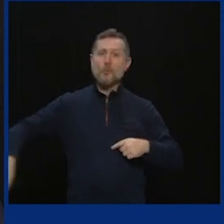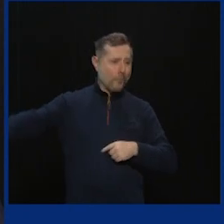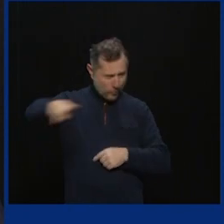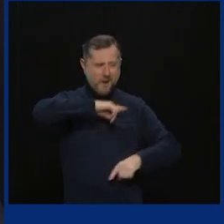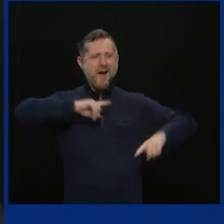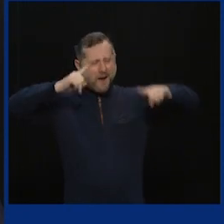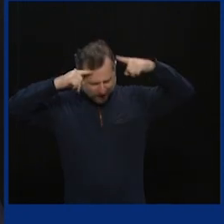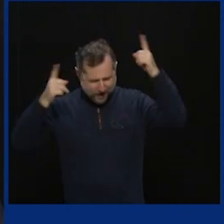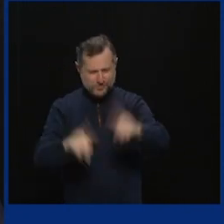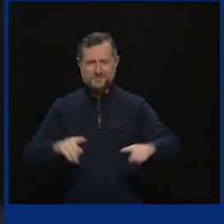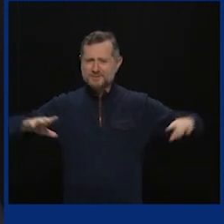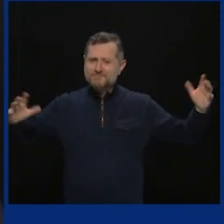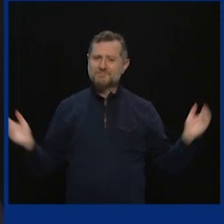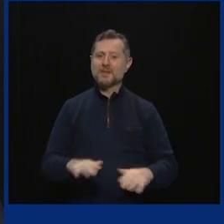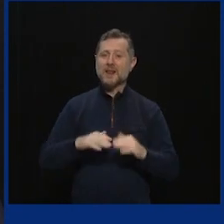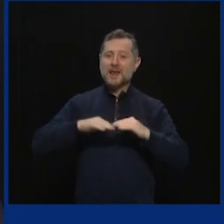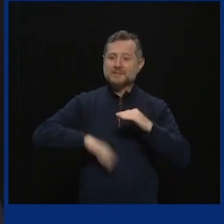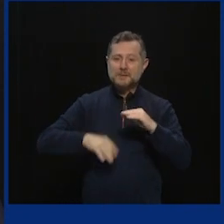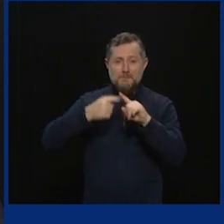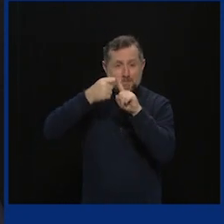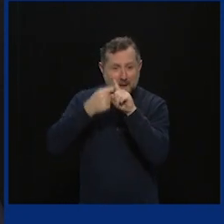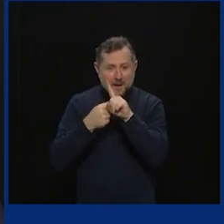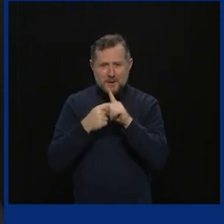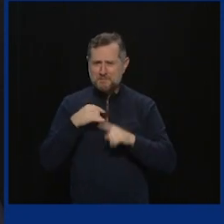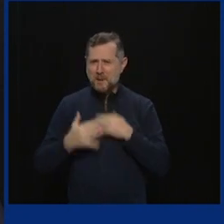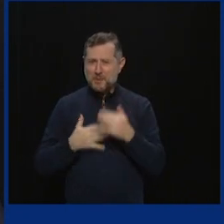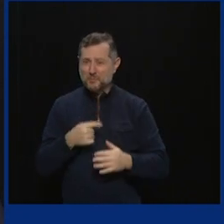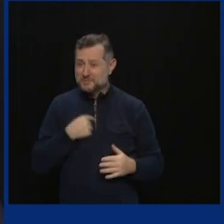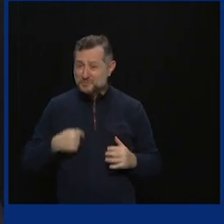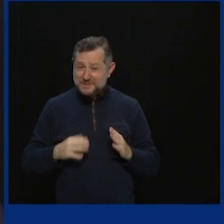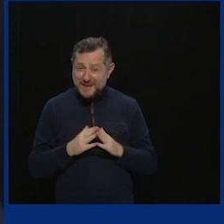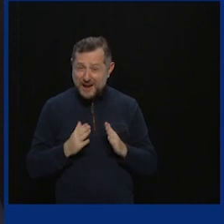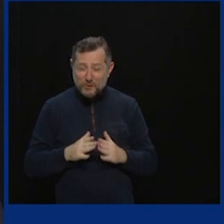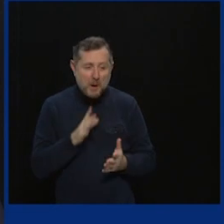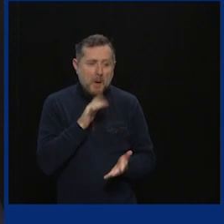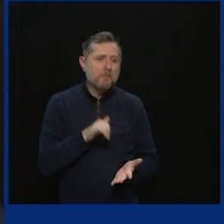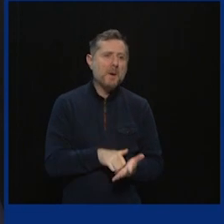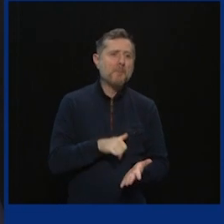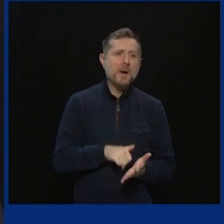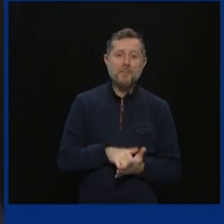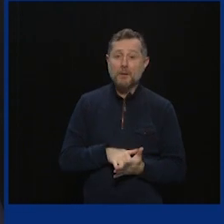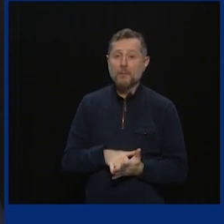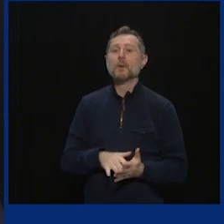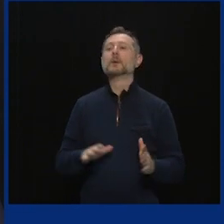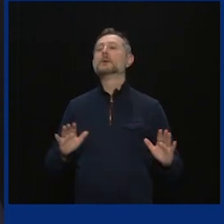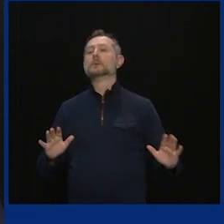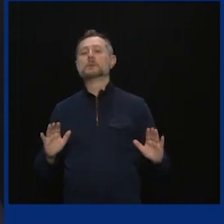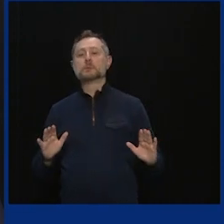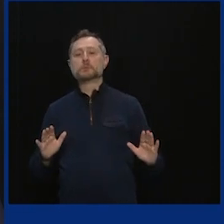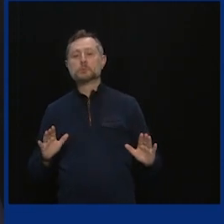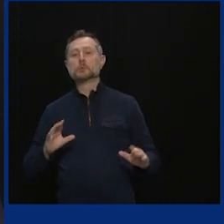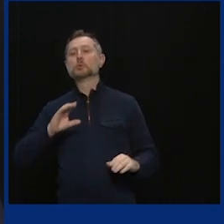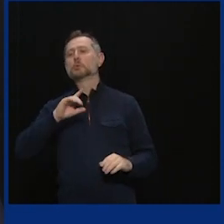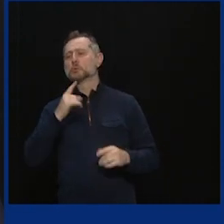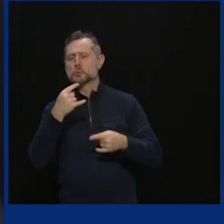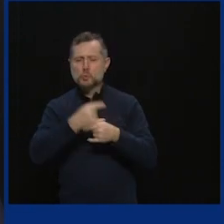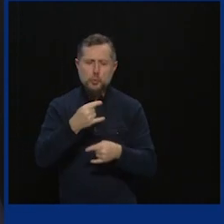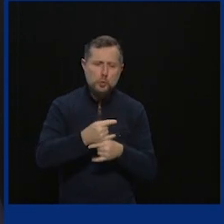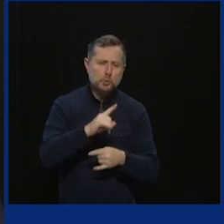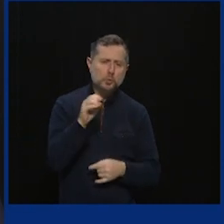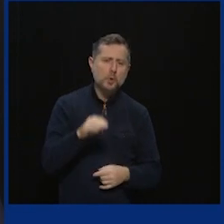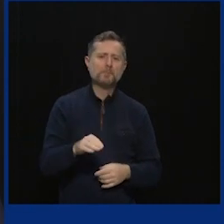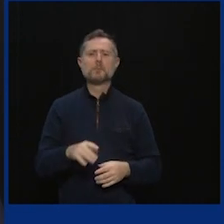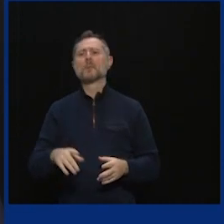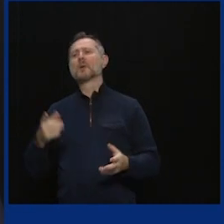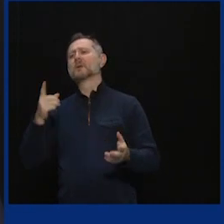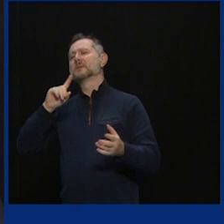less than a month in Chinatown. There were so many Zoom meetings, Google Docs, planning calls, and everything